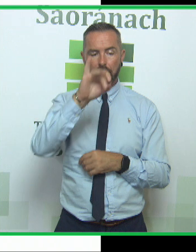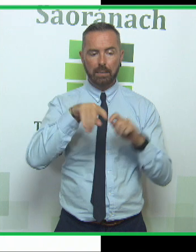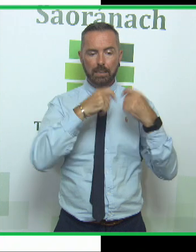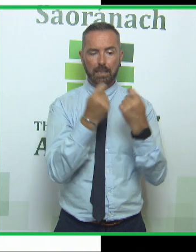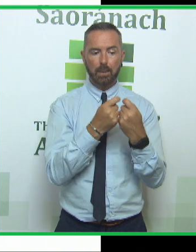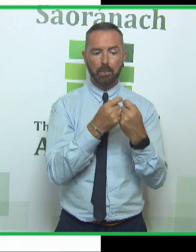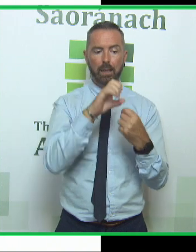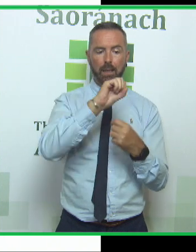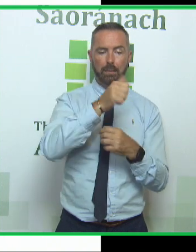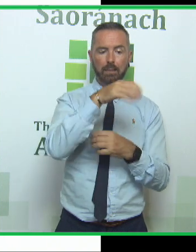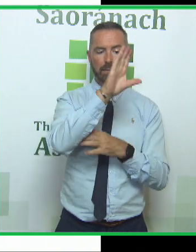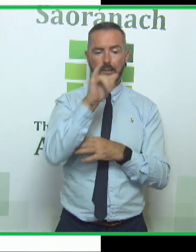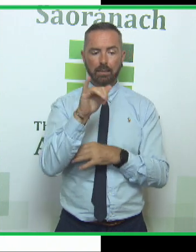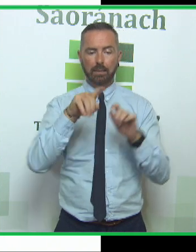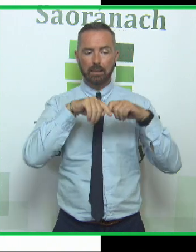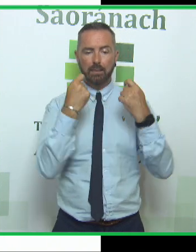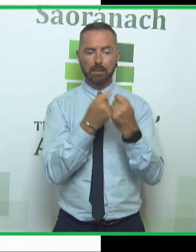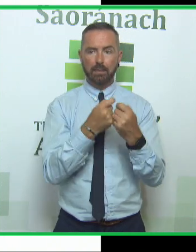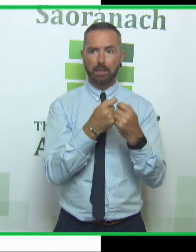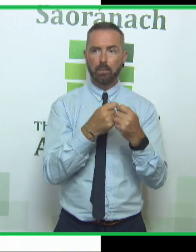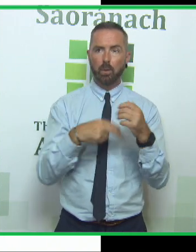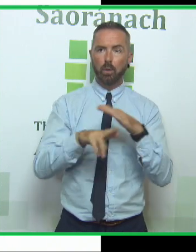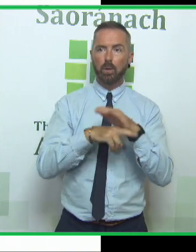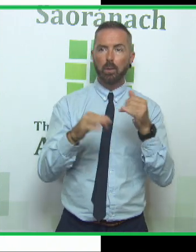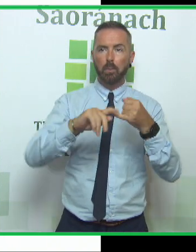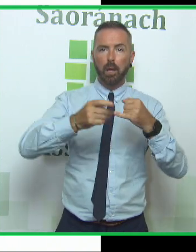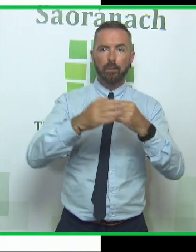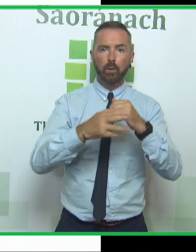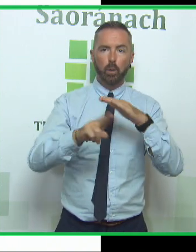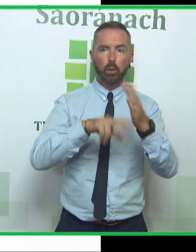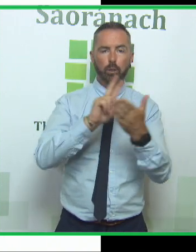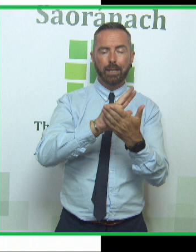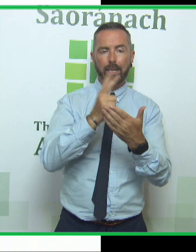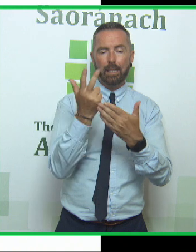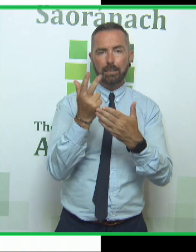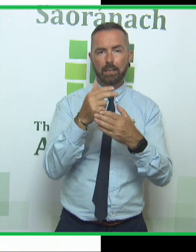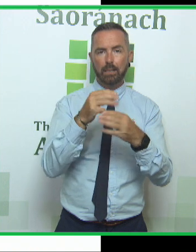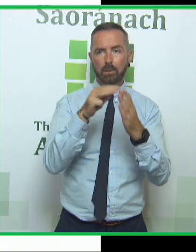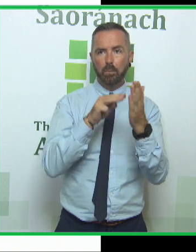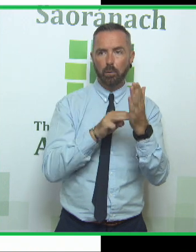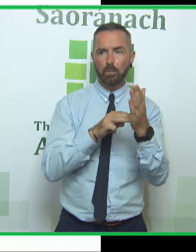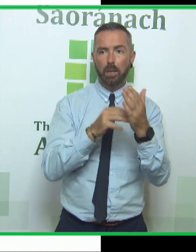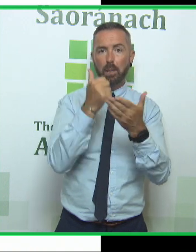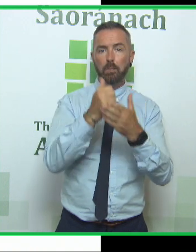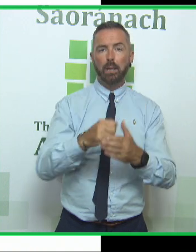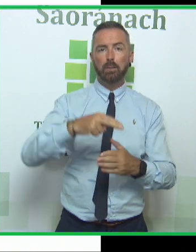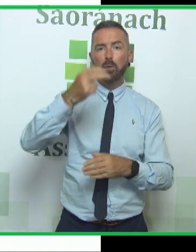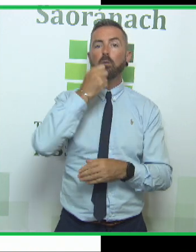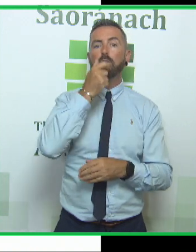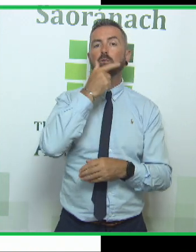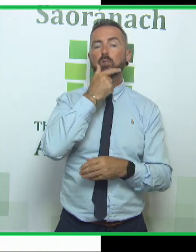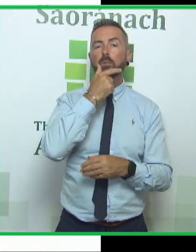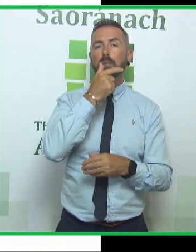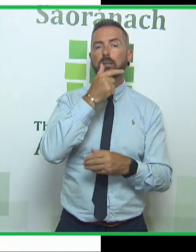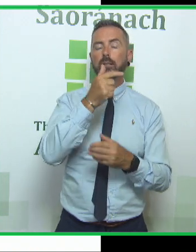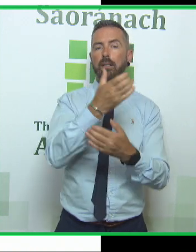which is the pilot project under the National Clinical Programme for under 18, and that's based in North Dublin. We cover all North Dublin City and County under 18s